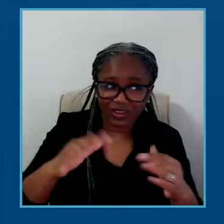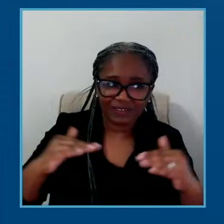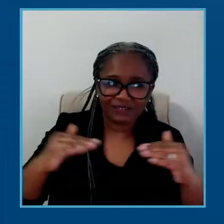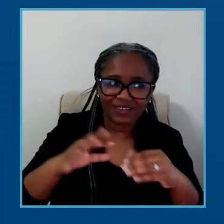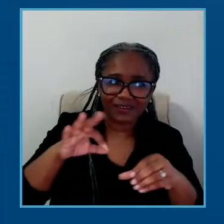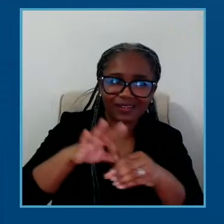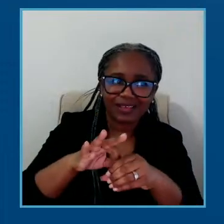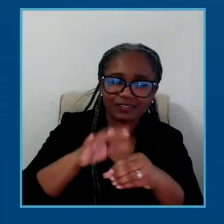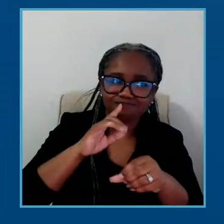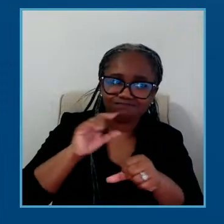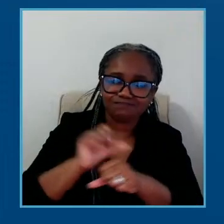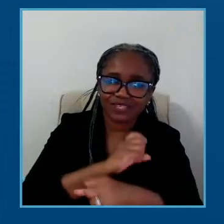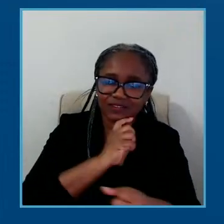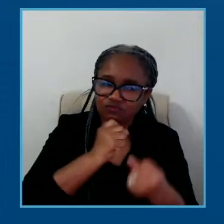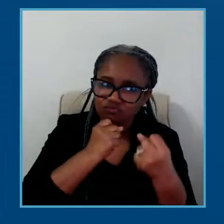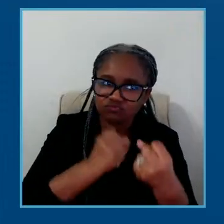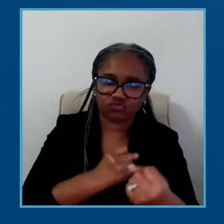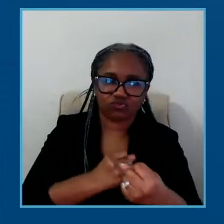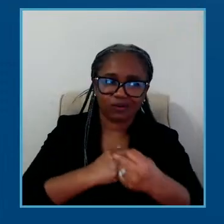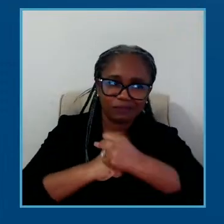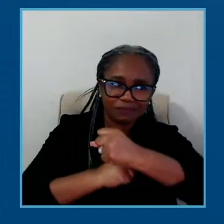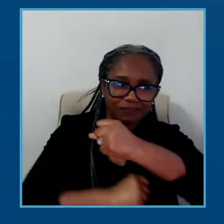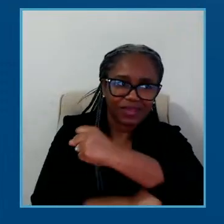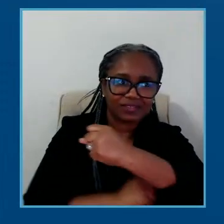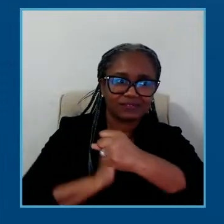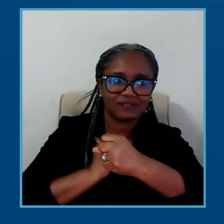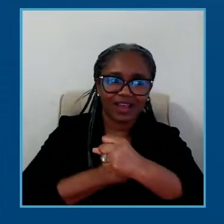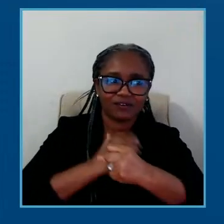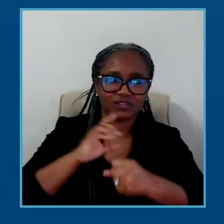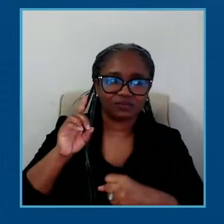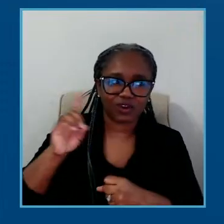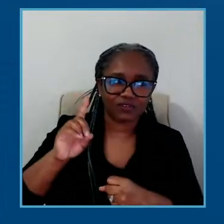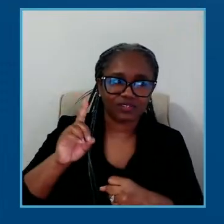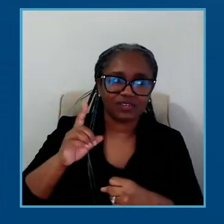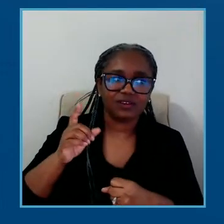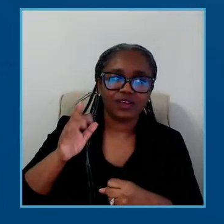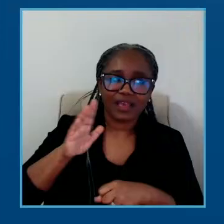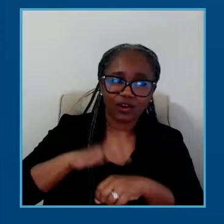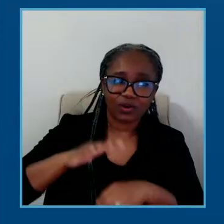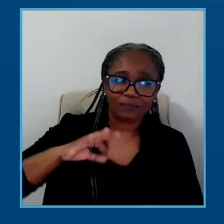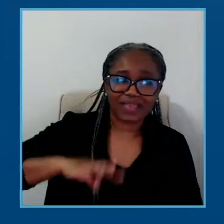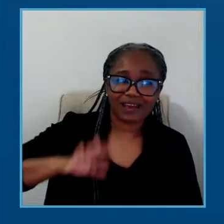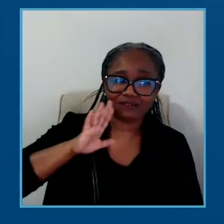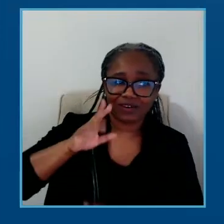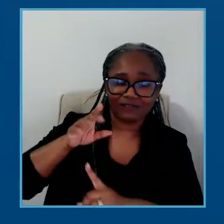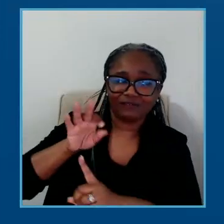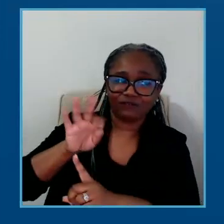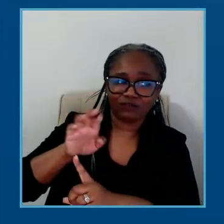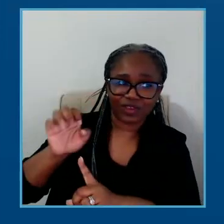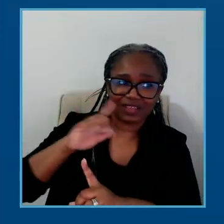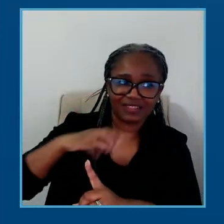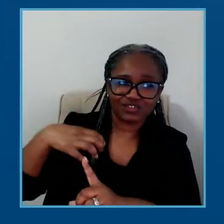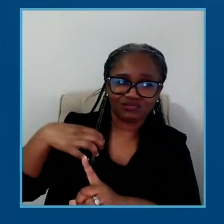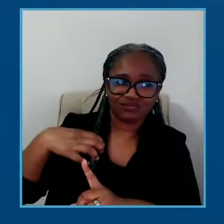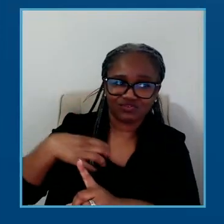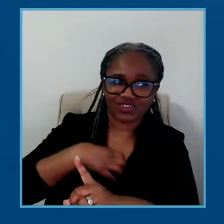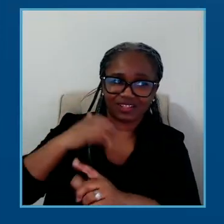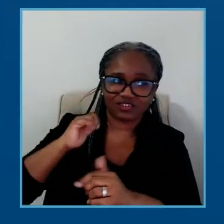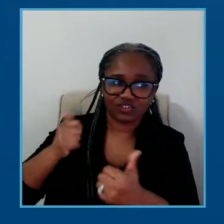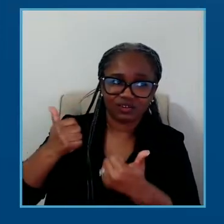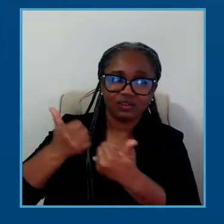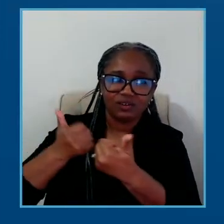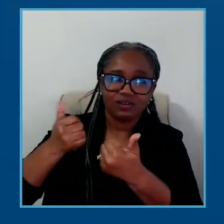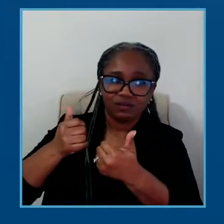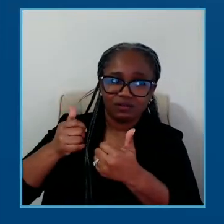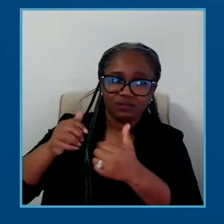to recommend to the DNC that the announced results of the 2nd and 3rd at-large vice chair